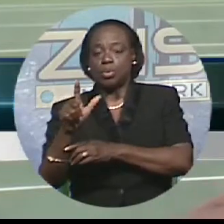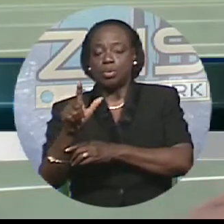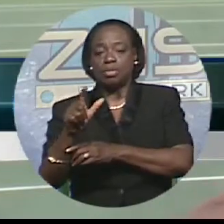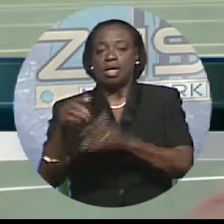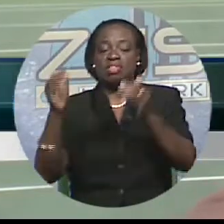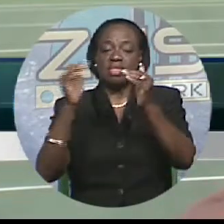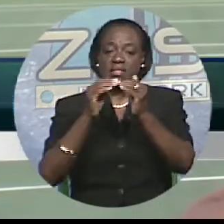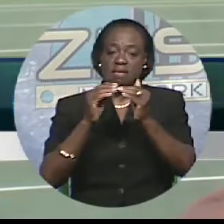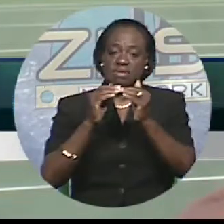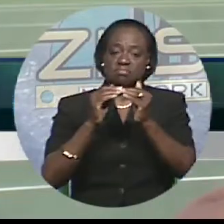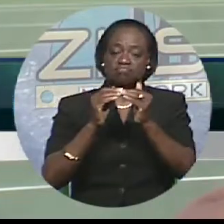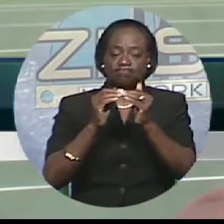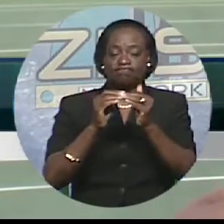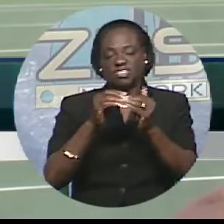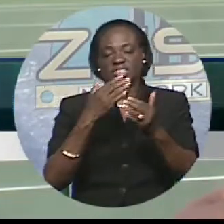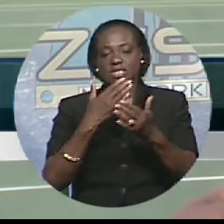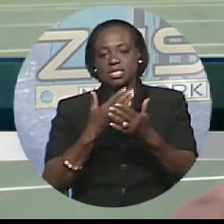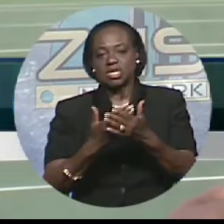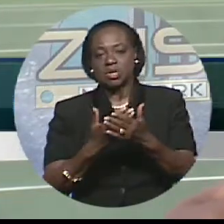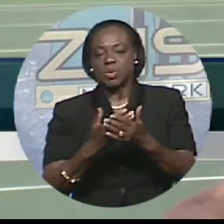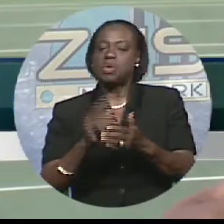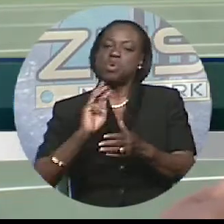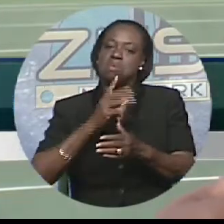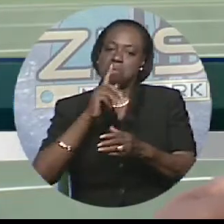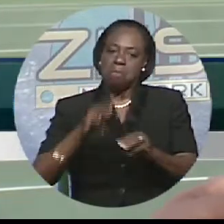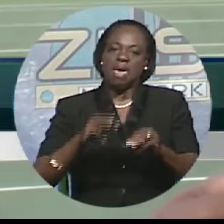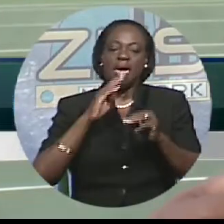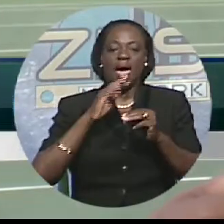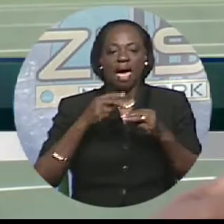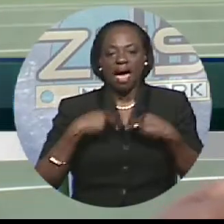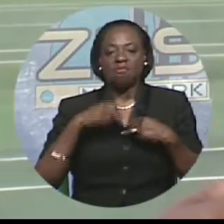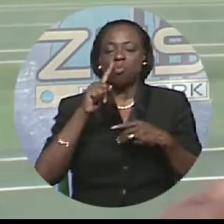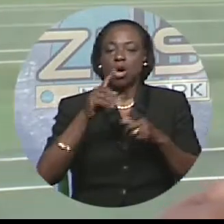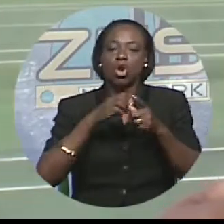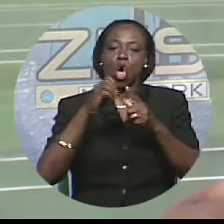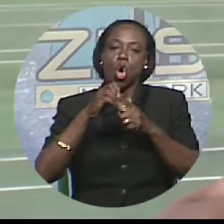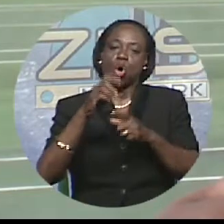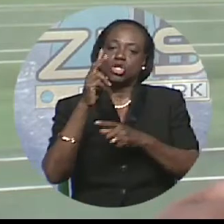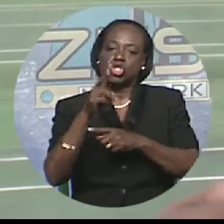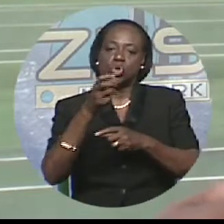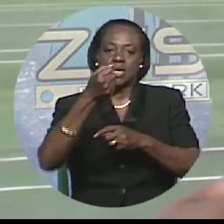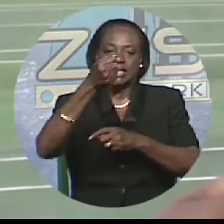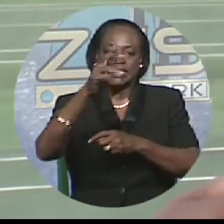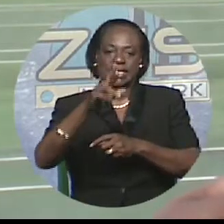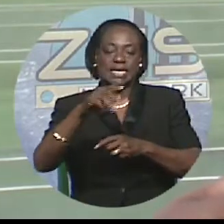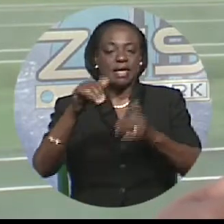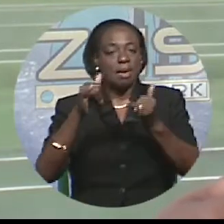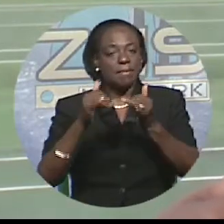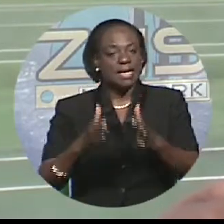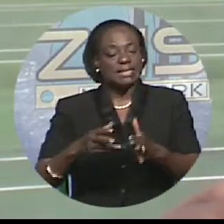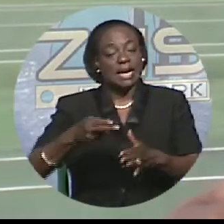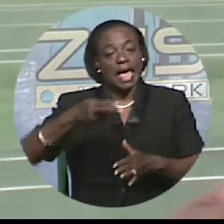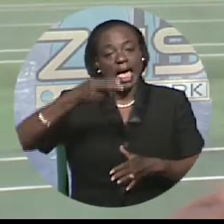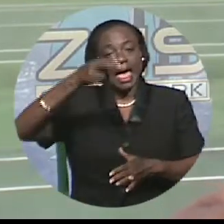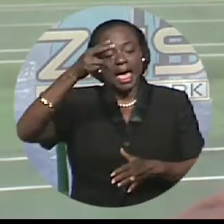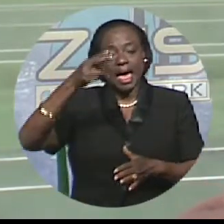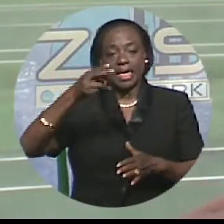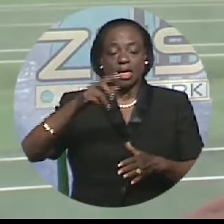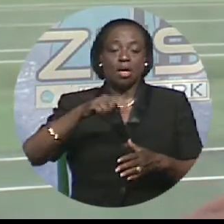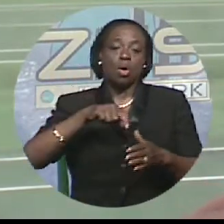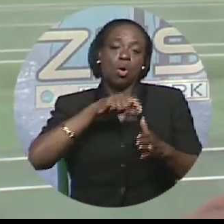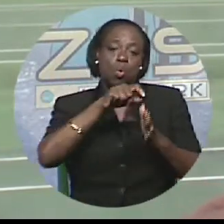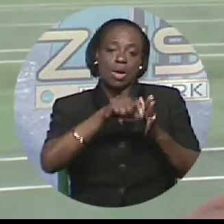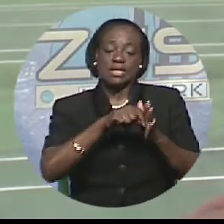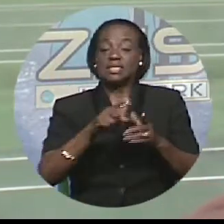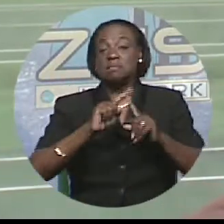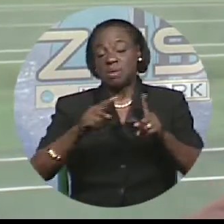comparable. We may have one or two senior players that may be of a higher quality, but we believe this team can represent the Bahamas well